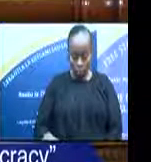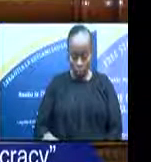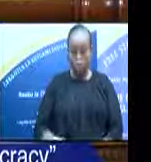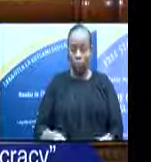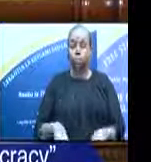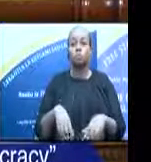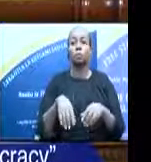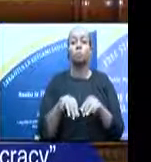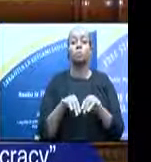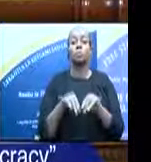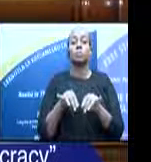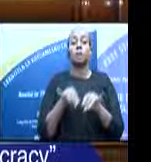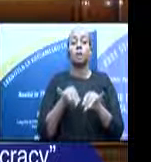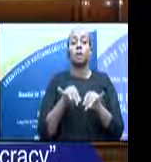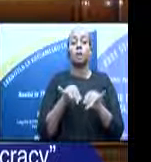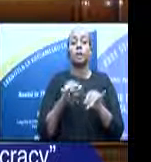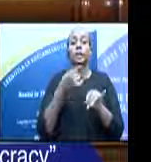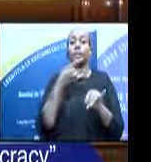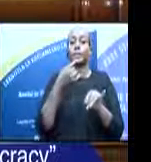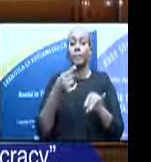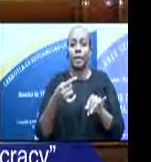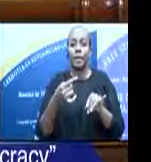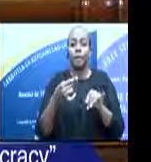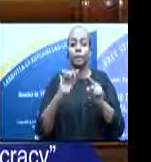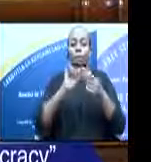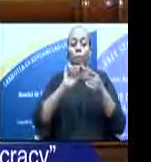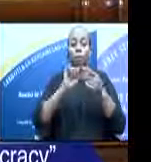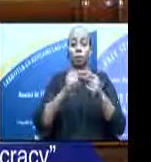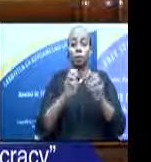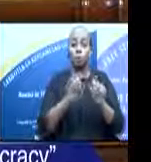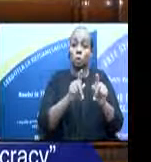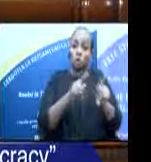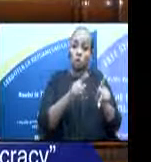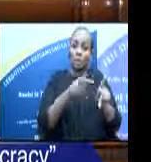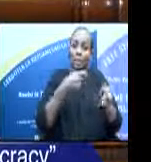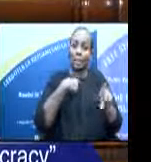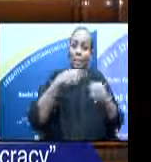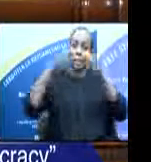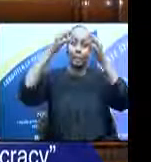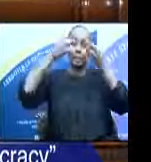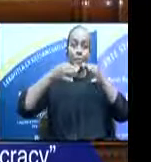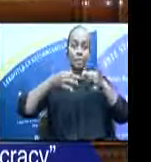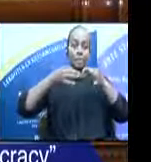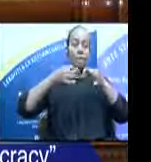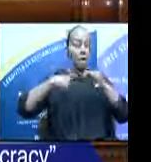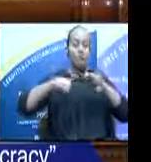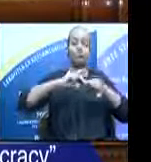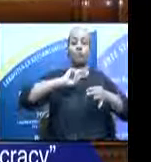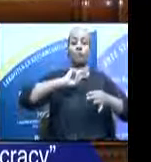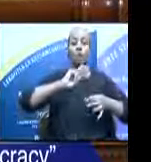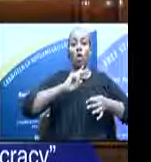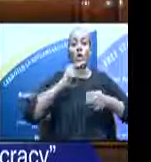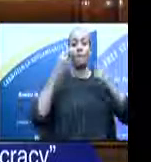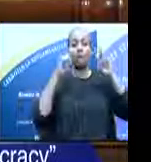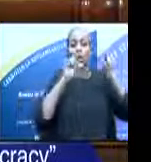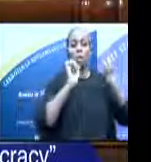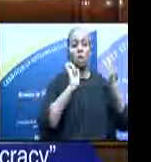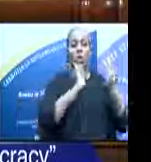He rose on a point of privilege. I can't even rule. He is voicing his